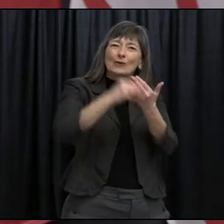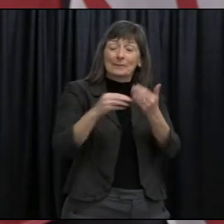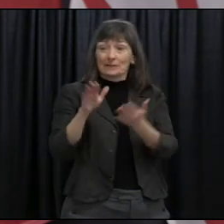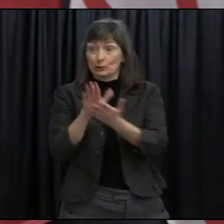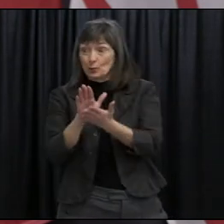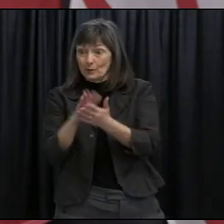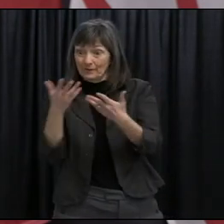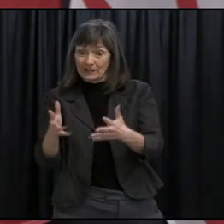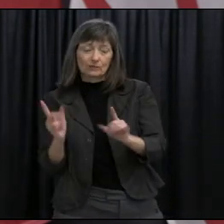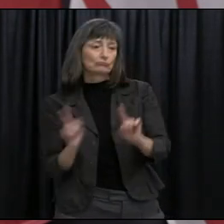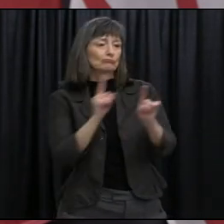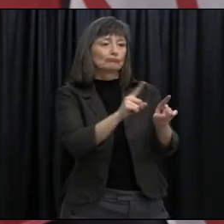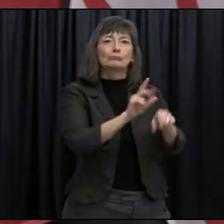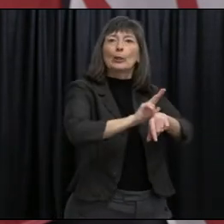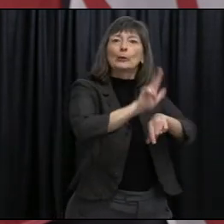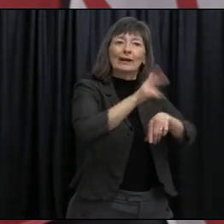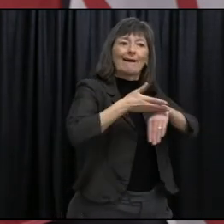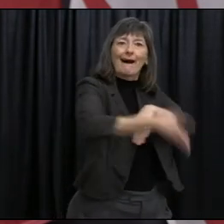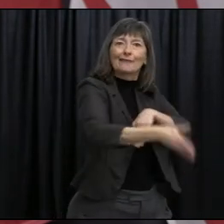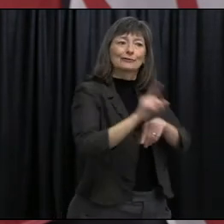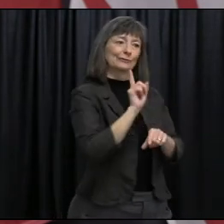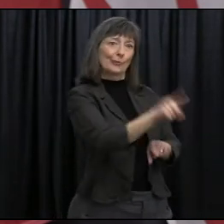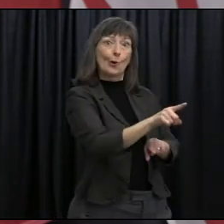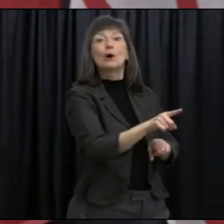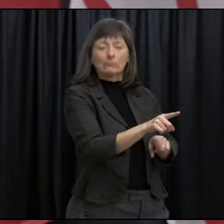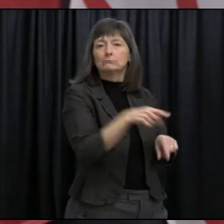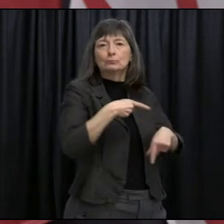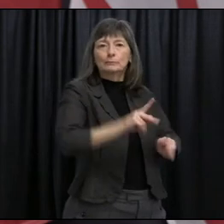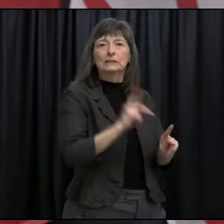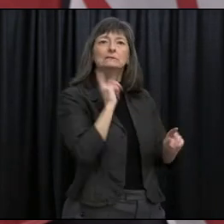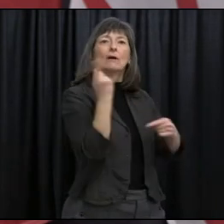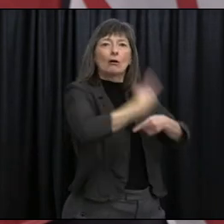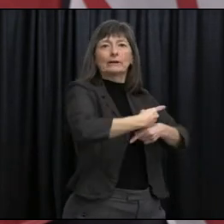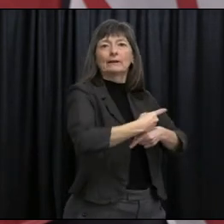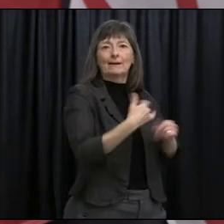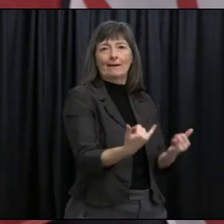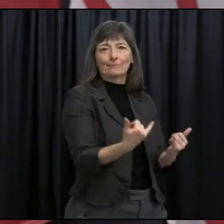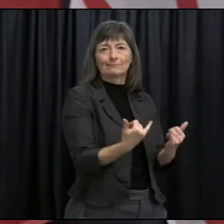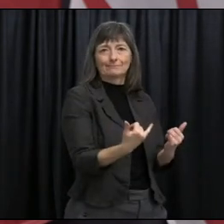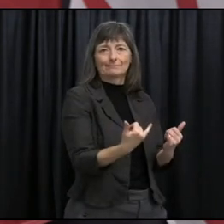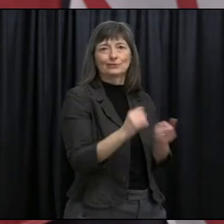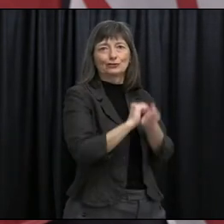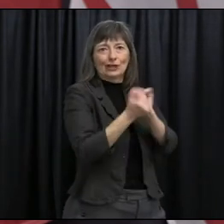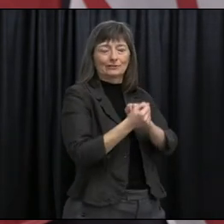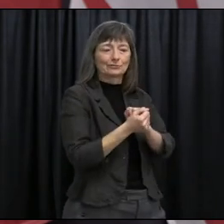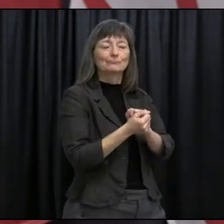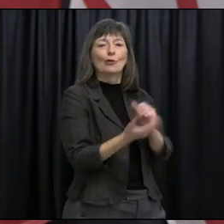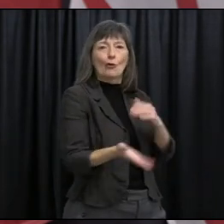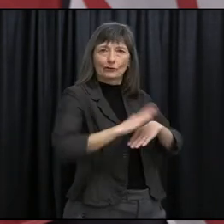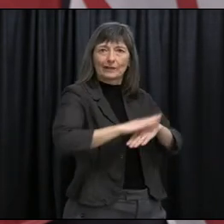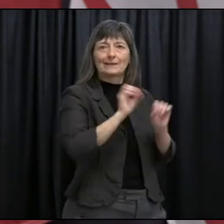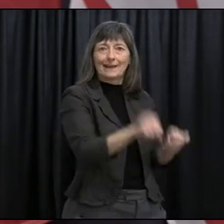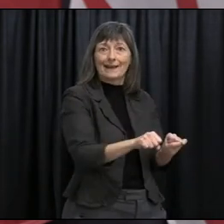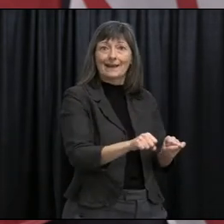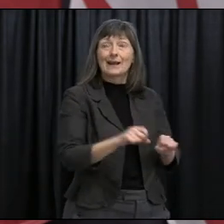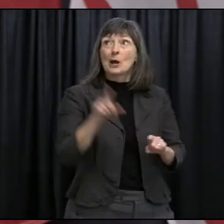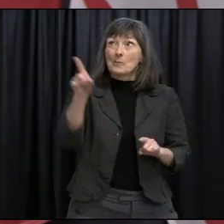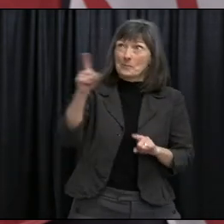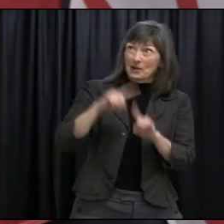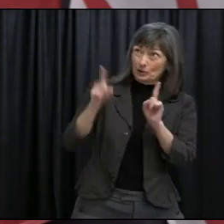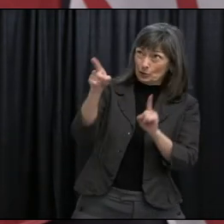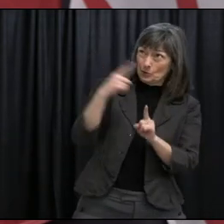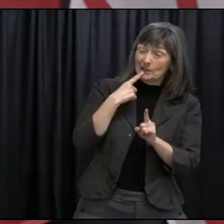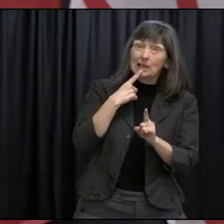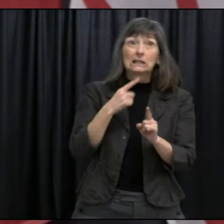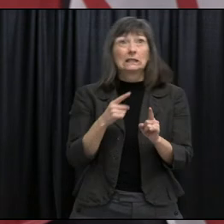clients, can be extended to the full day. In a situation as you've outlined, should we find that an operation has no